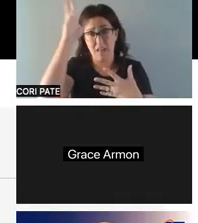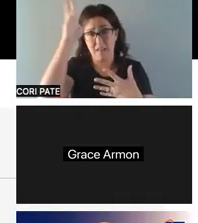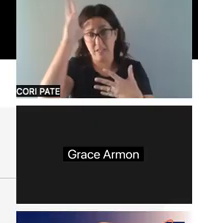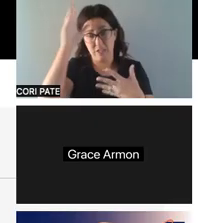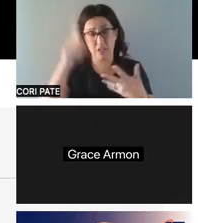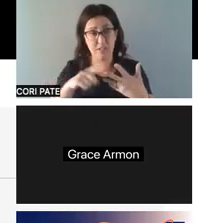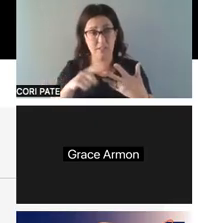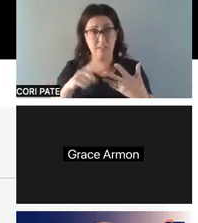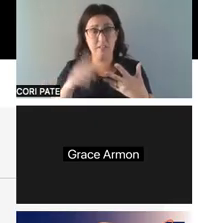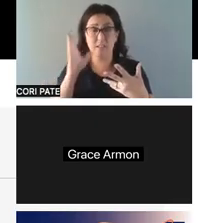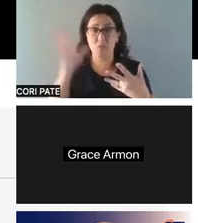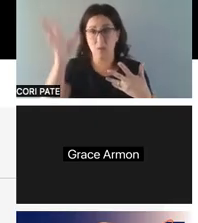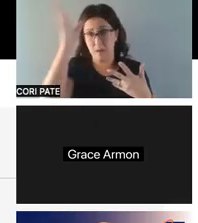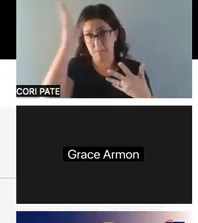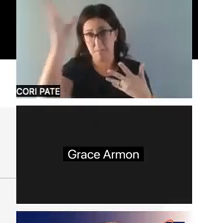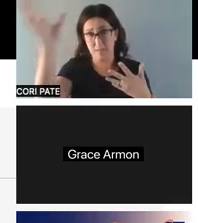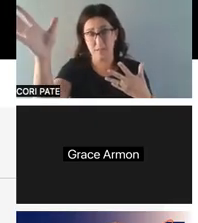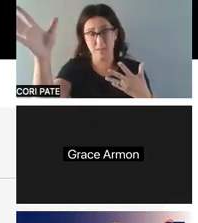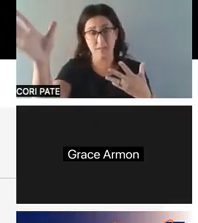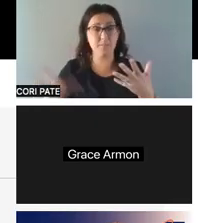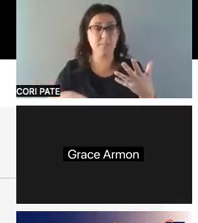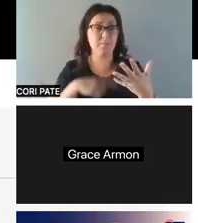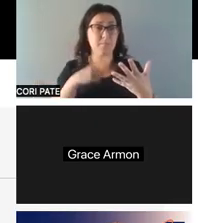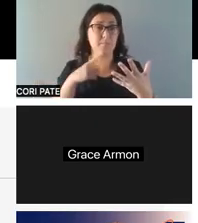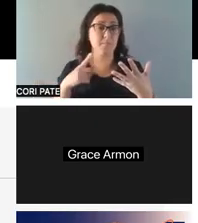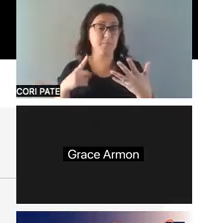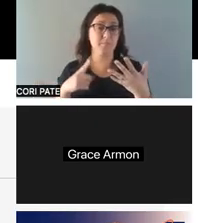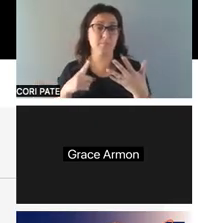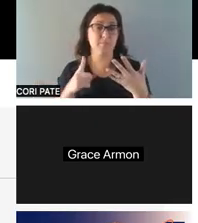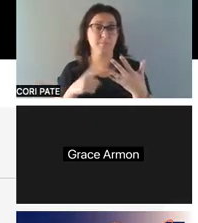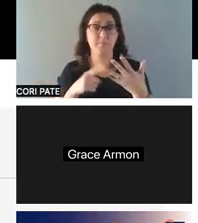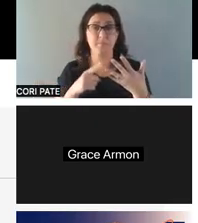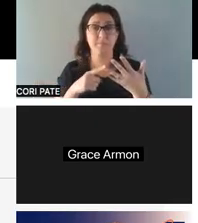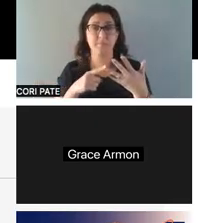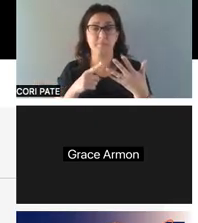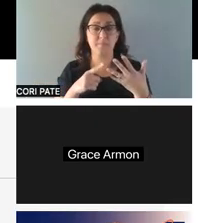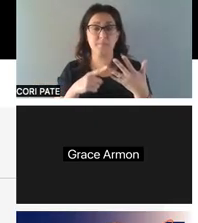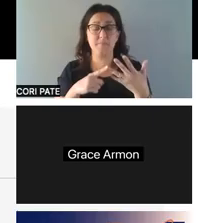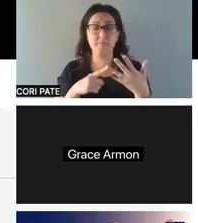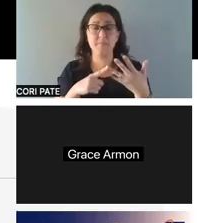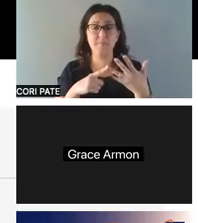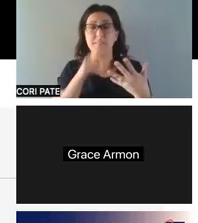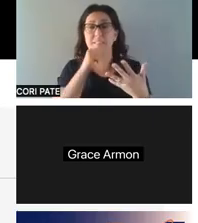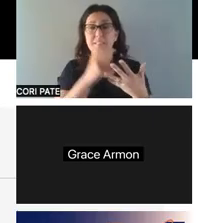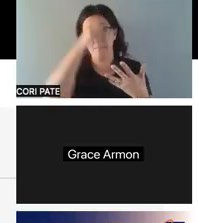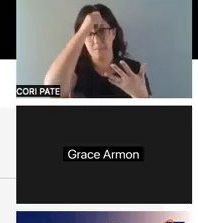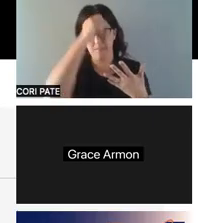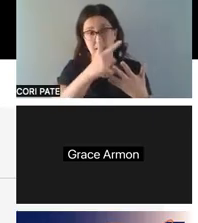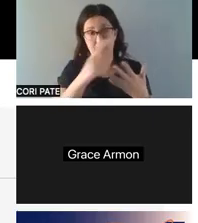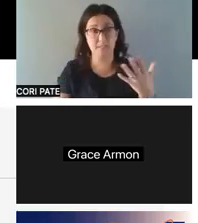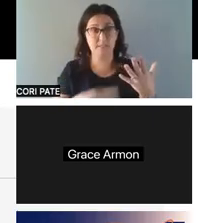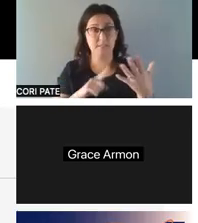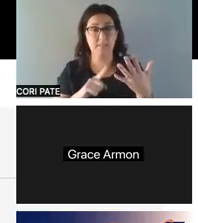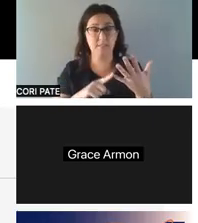specifically father. Third choice is grandparents. Third choice is grandparents. The fourth choice is